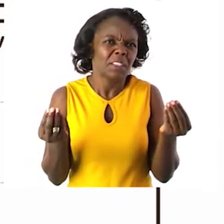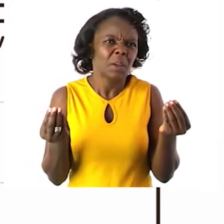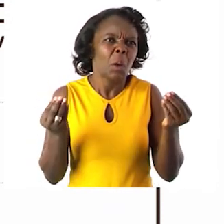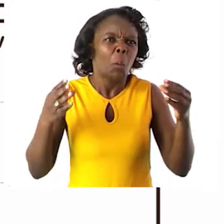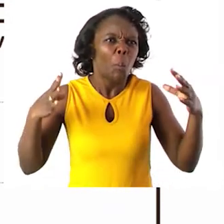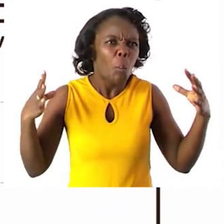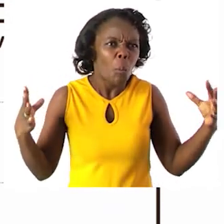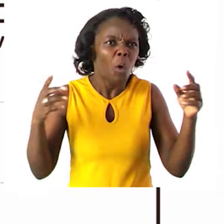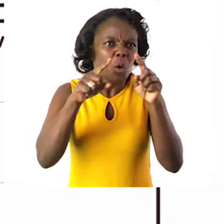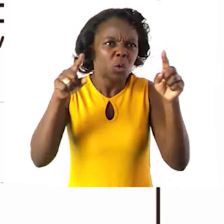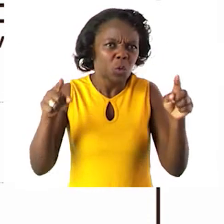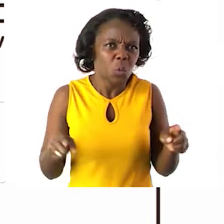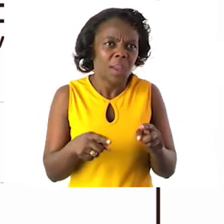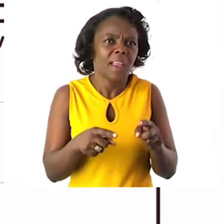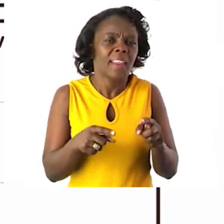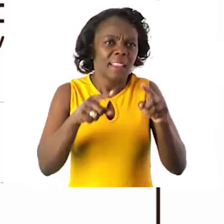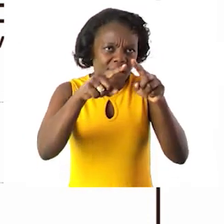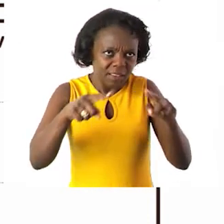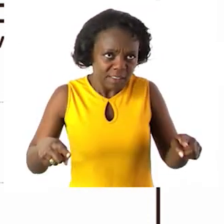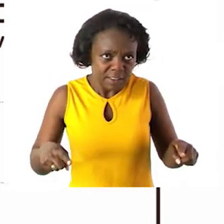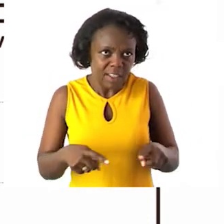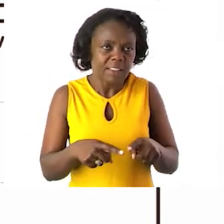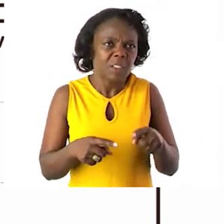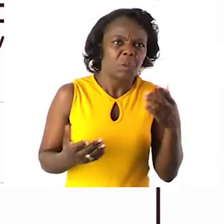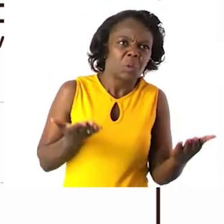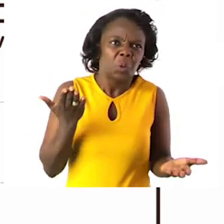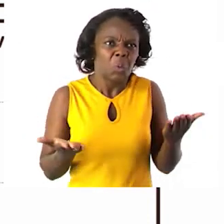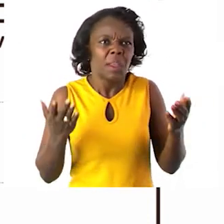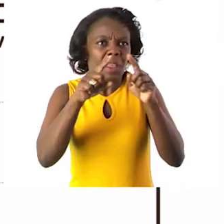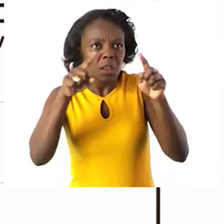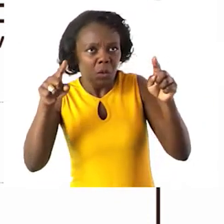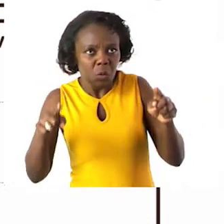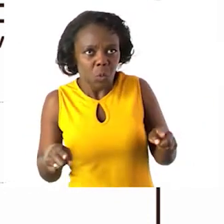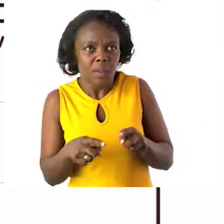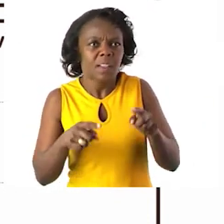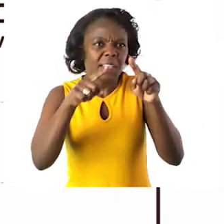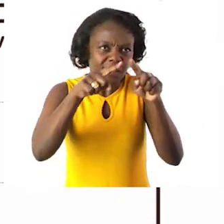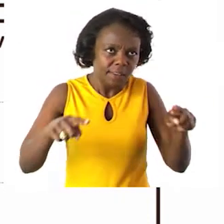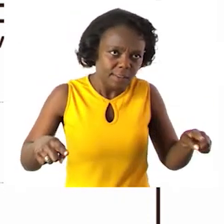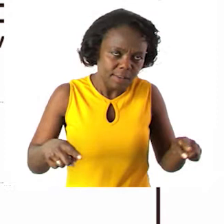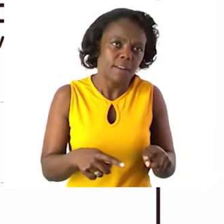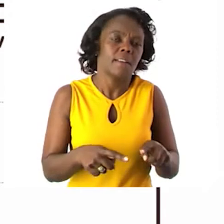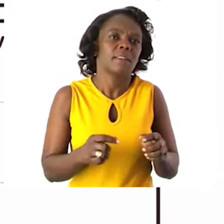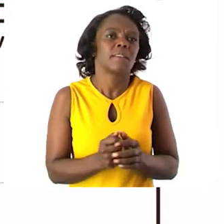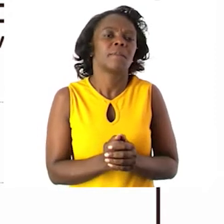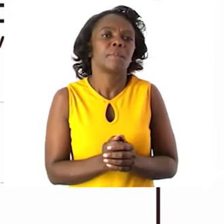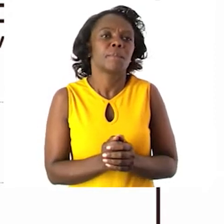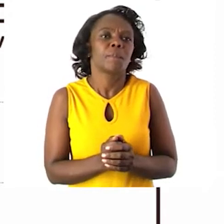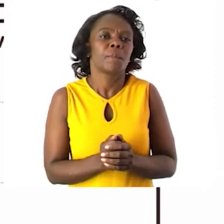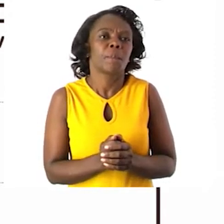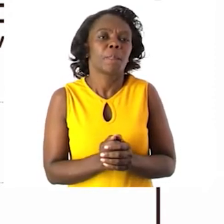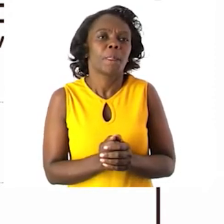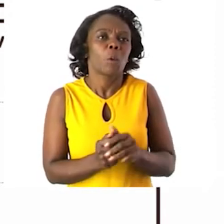the triangles? So now we are comparing the squares and the triangles. How much more squares, how much of the squares are